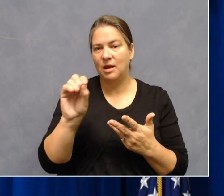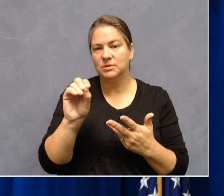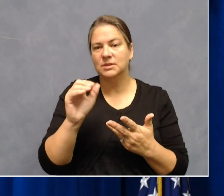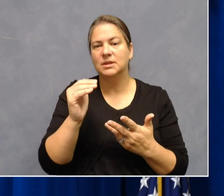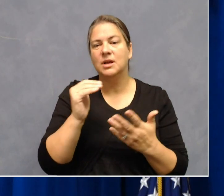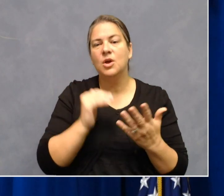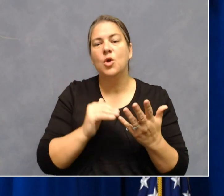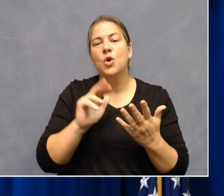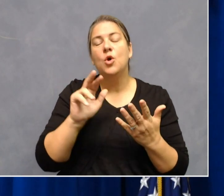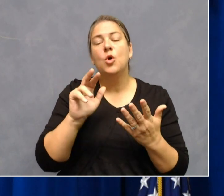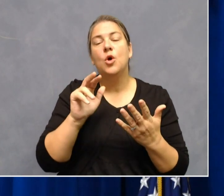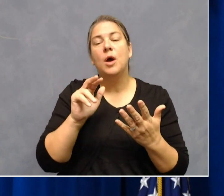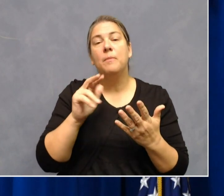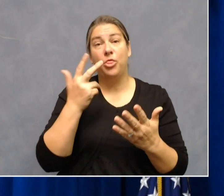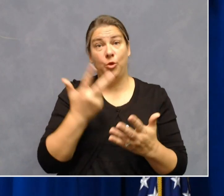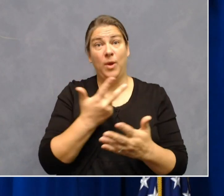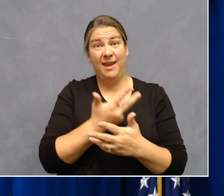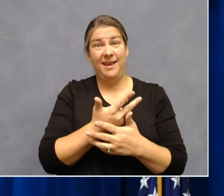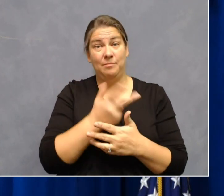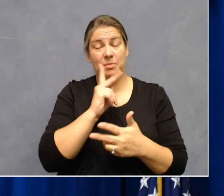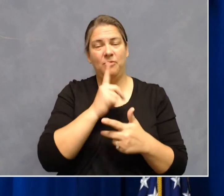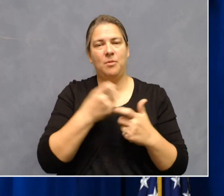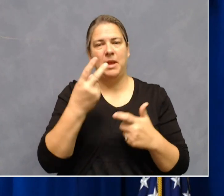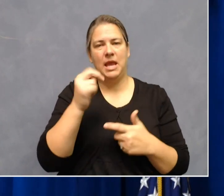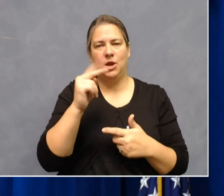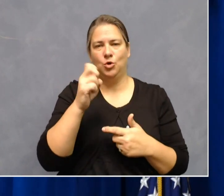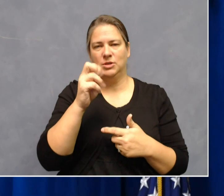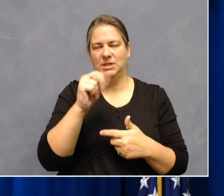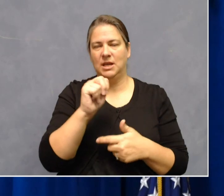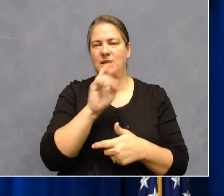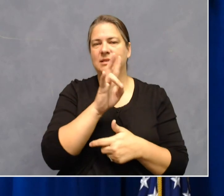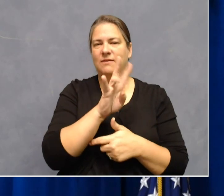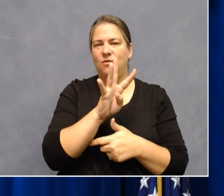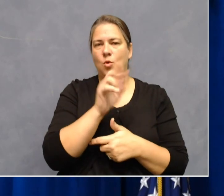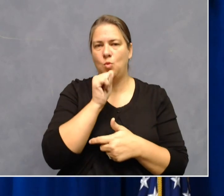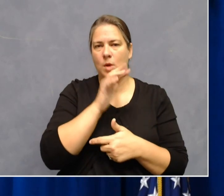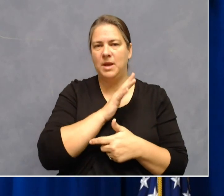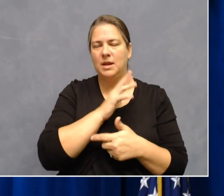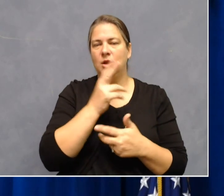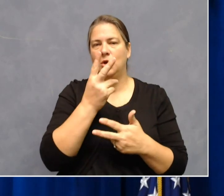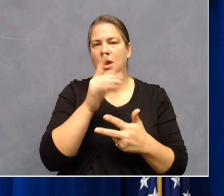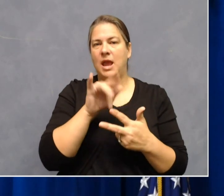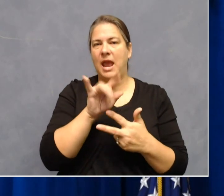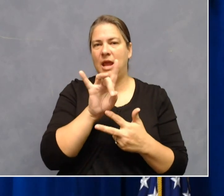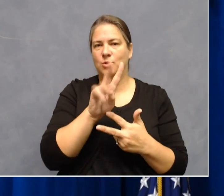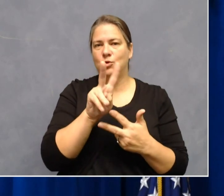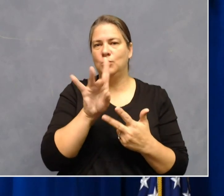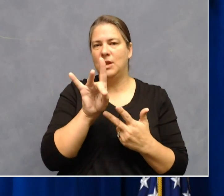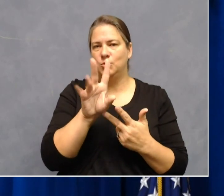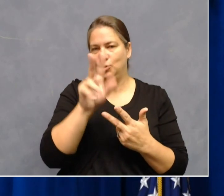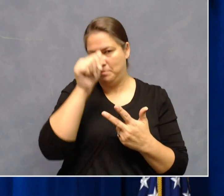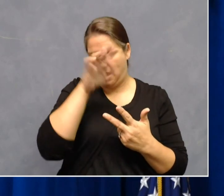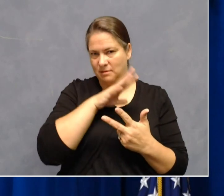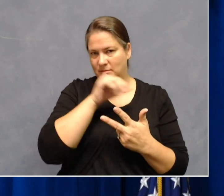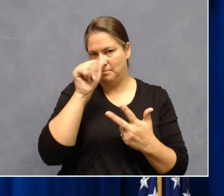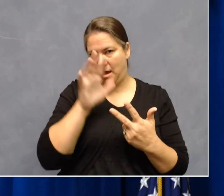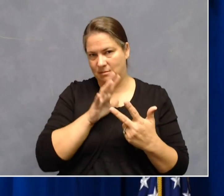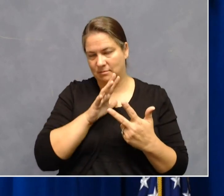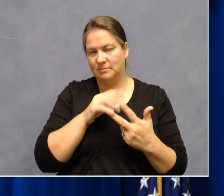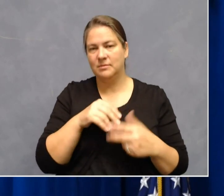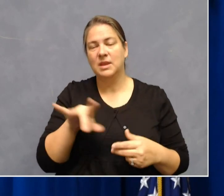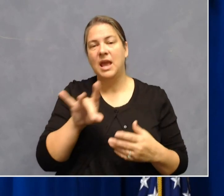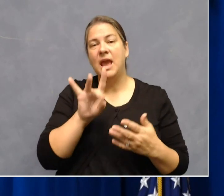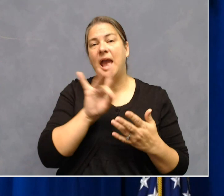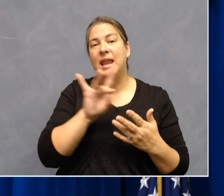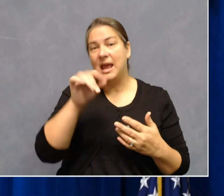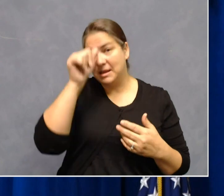3 individuals from Henderson, a 74-year-old woman and 2 82-year-old men. An 88-year-old man from